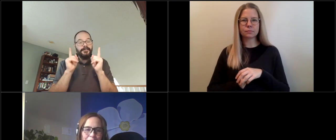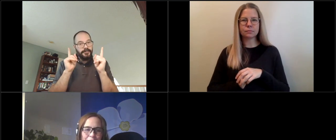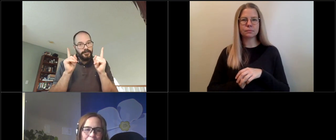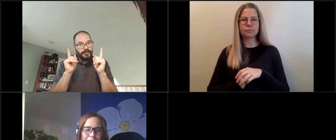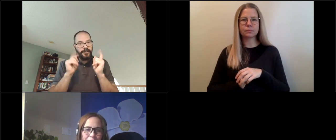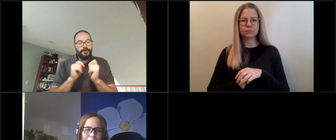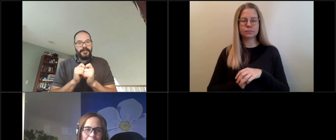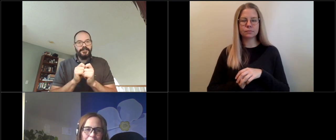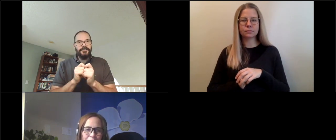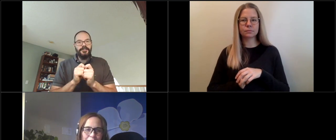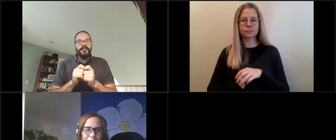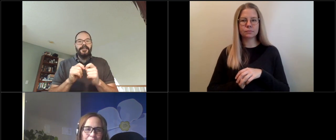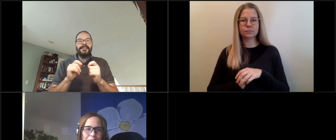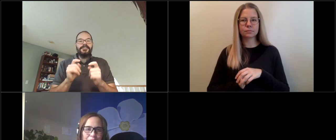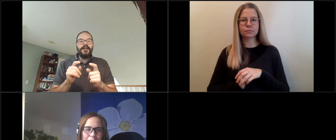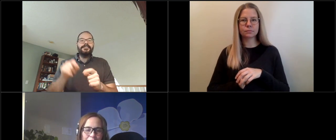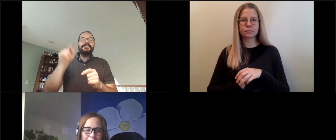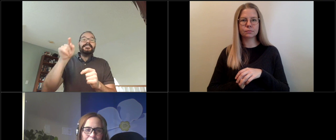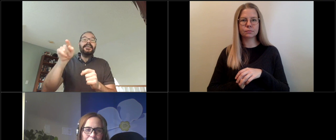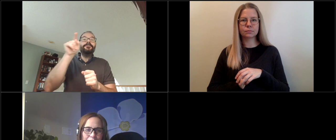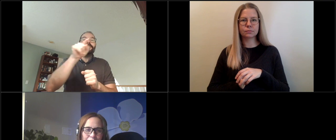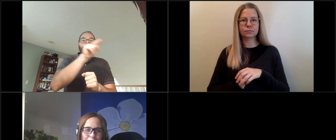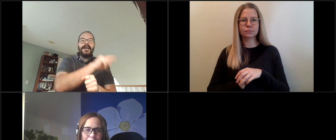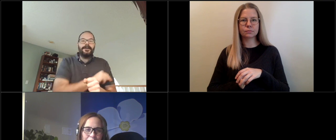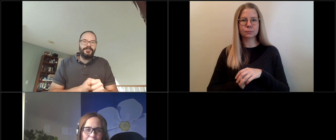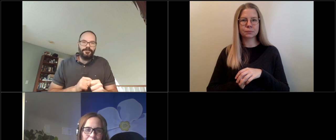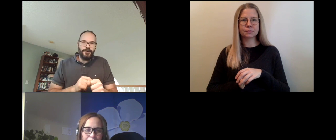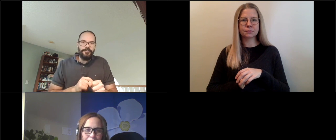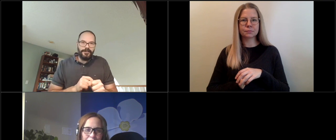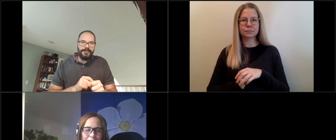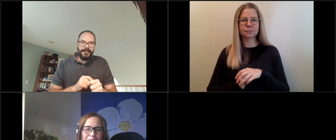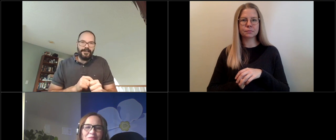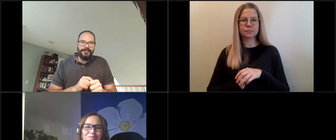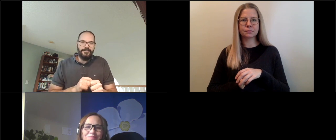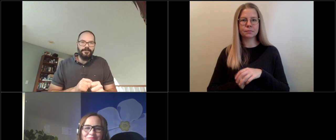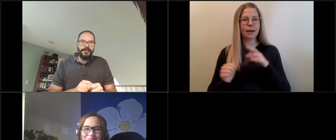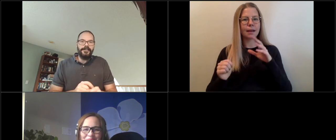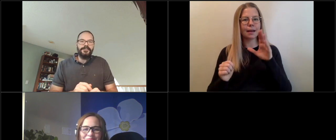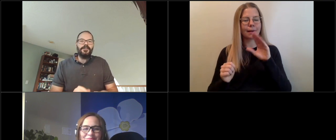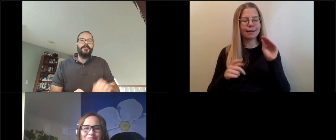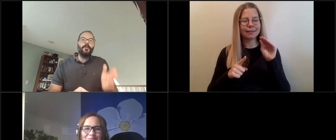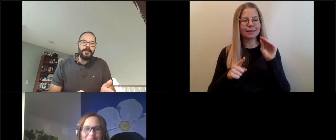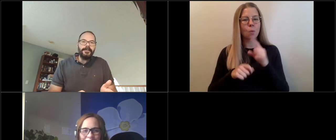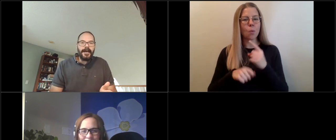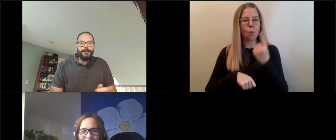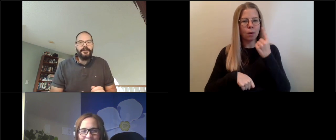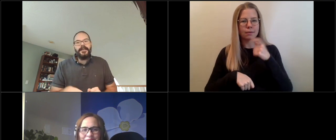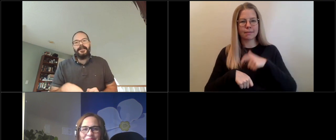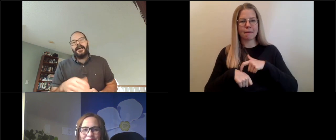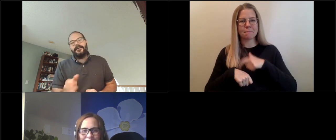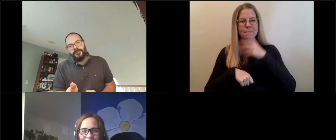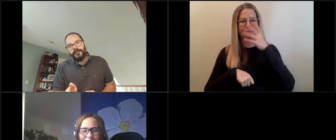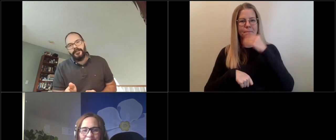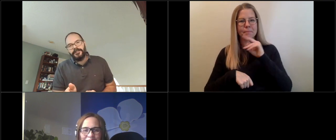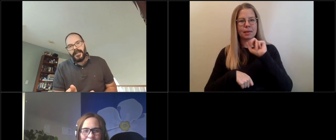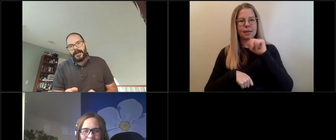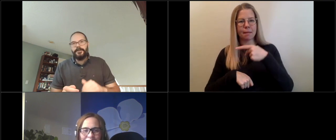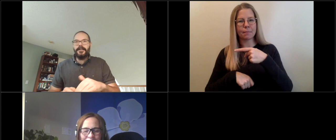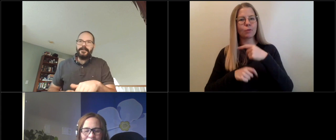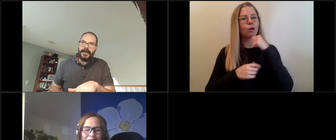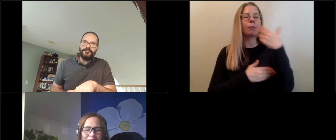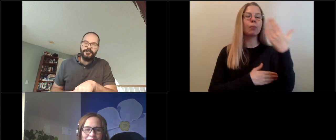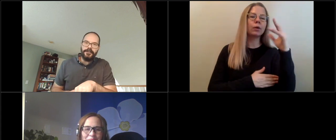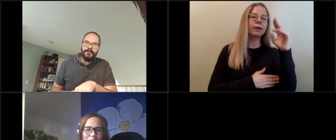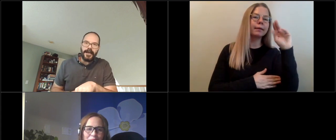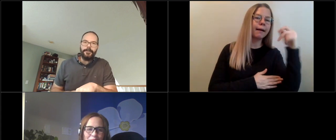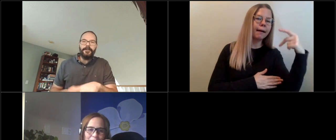and another message, it's not several naps throughout the day, right? It's not a morning nap and then an after lunch nap and then